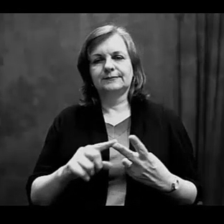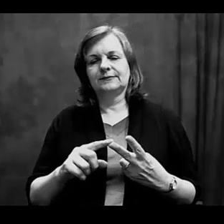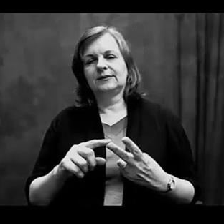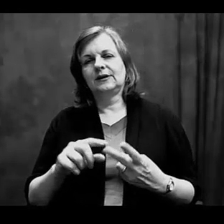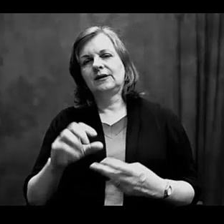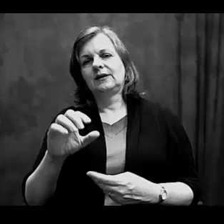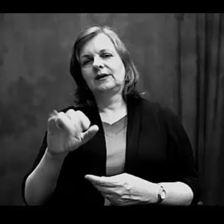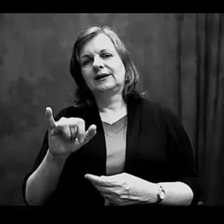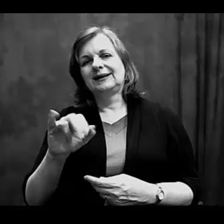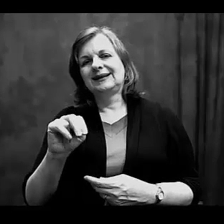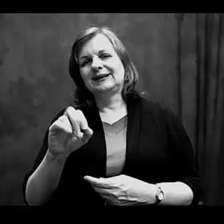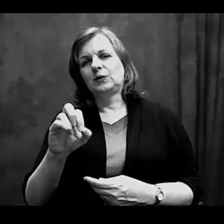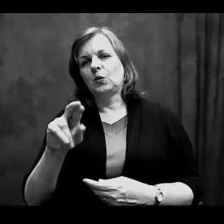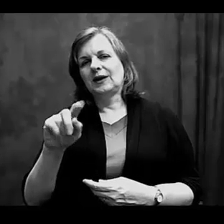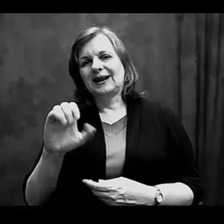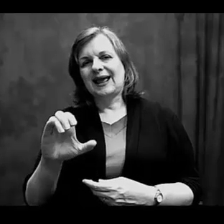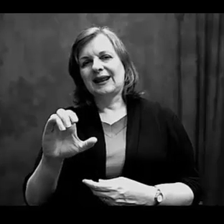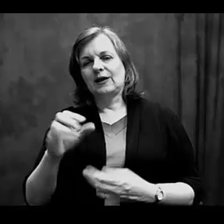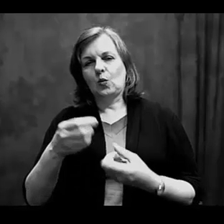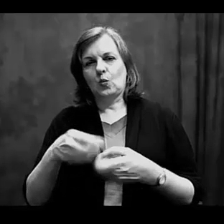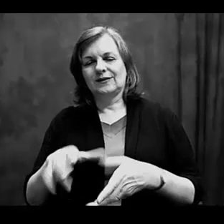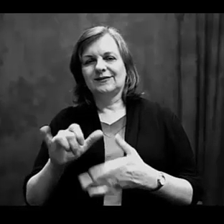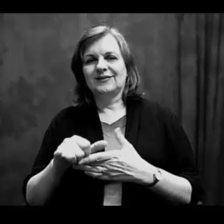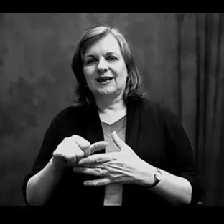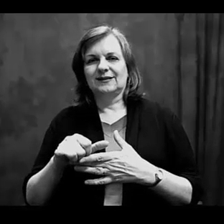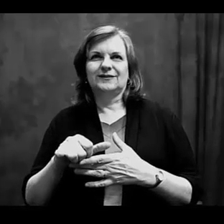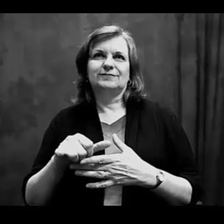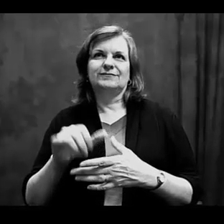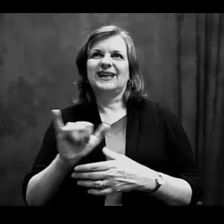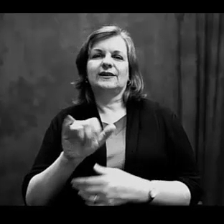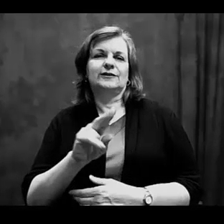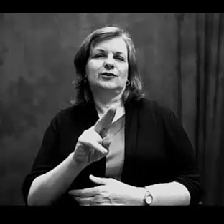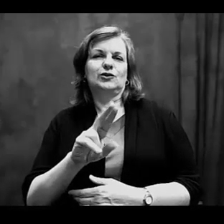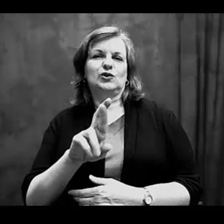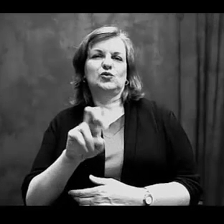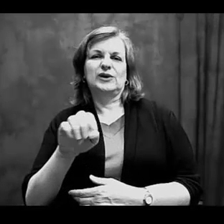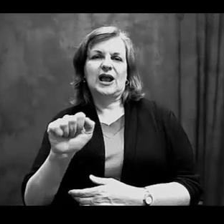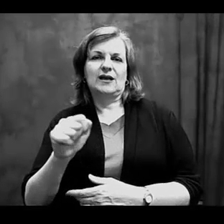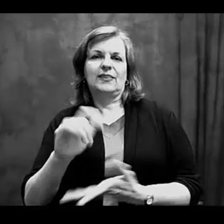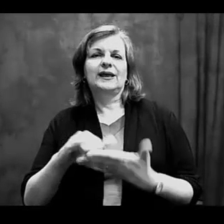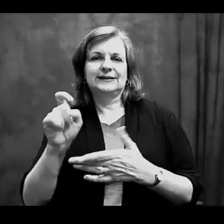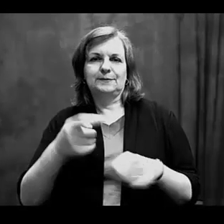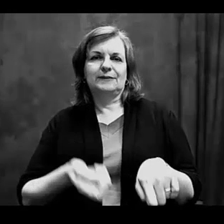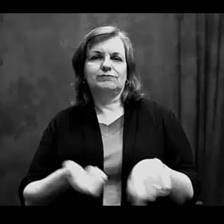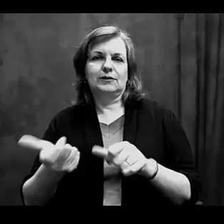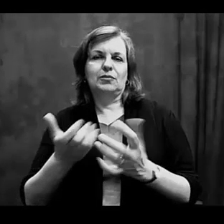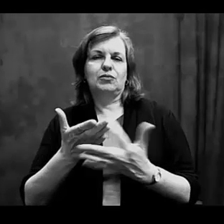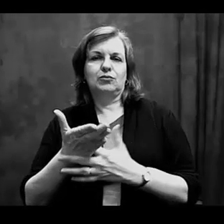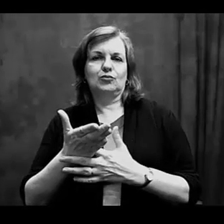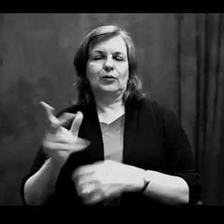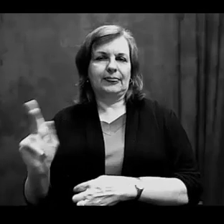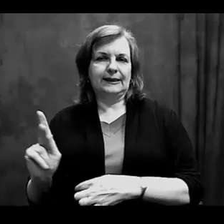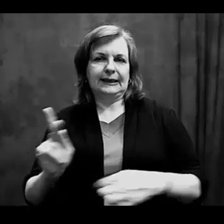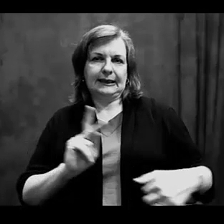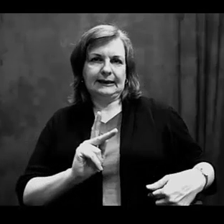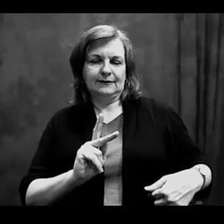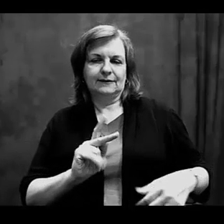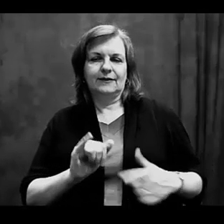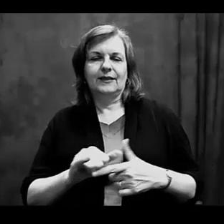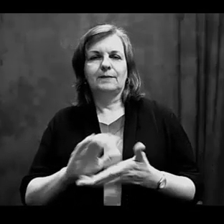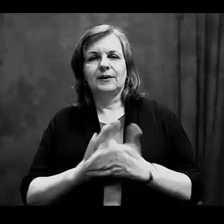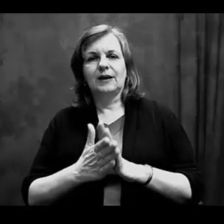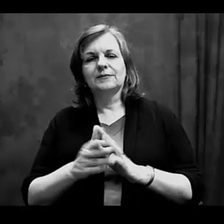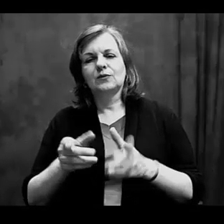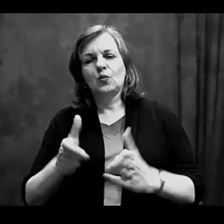that we see with our macromolecules, and then organic waste, things like urea that's got to be excreted by the kidneys. So it becomes a